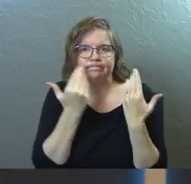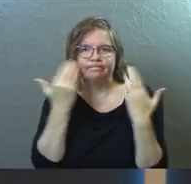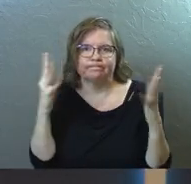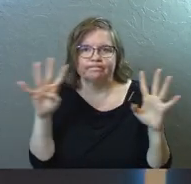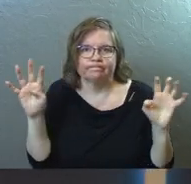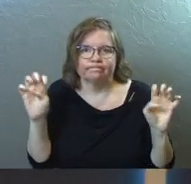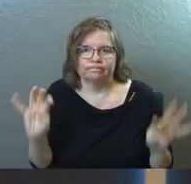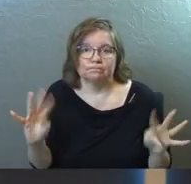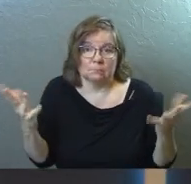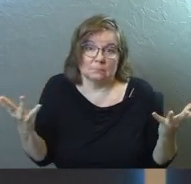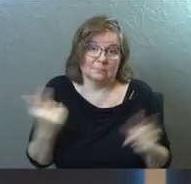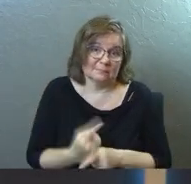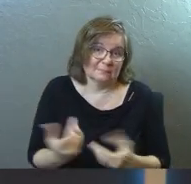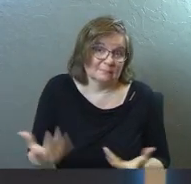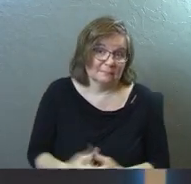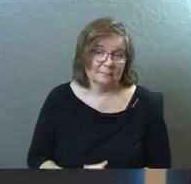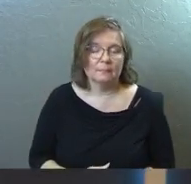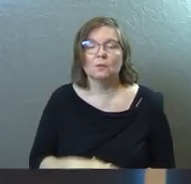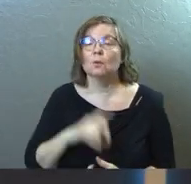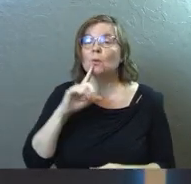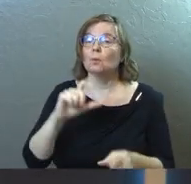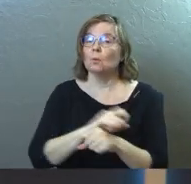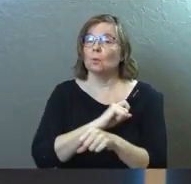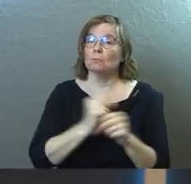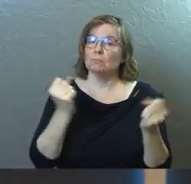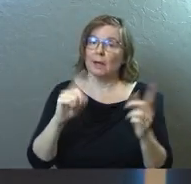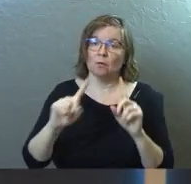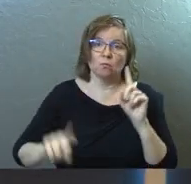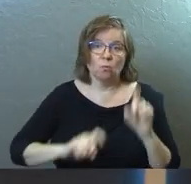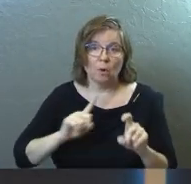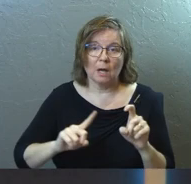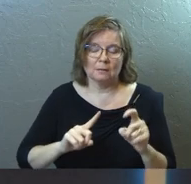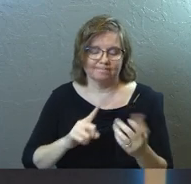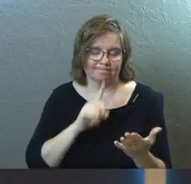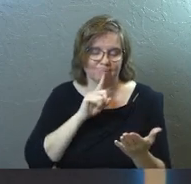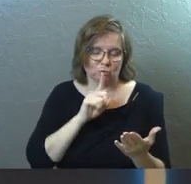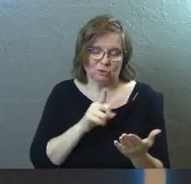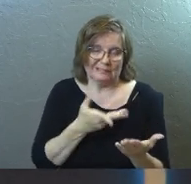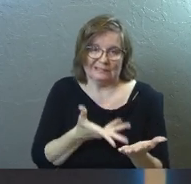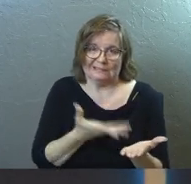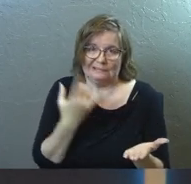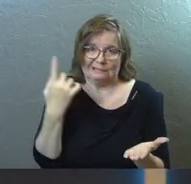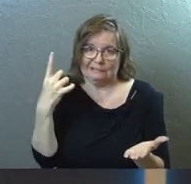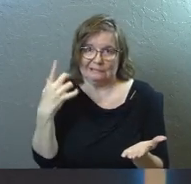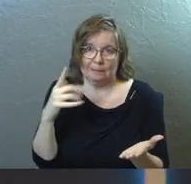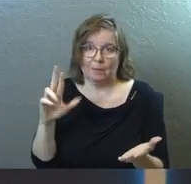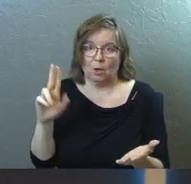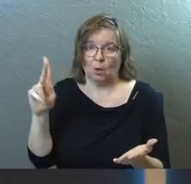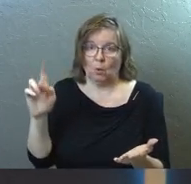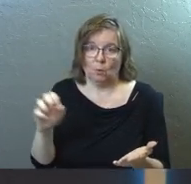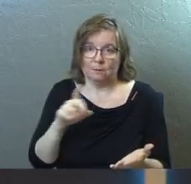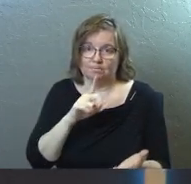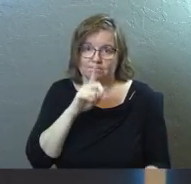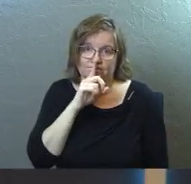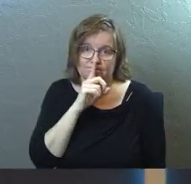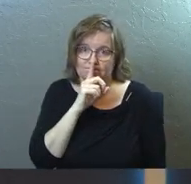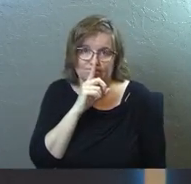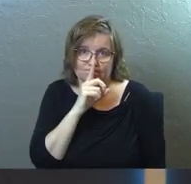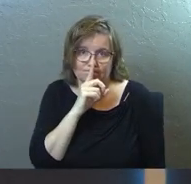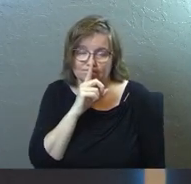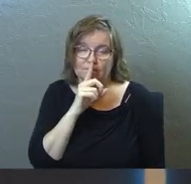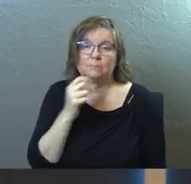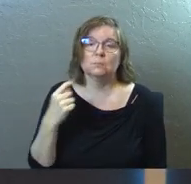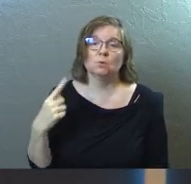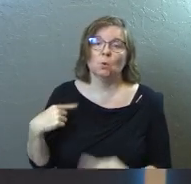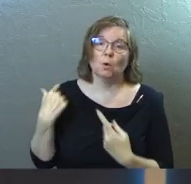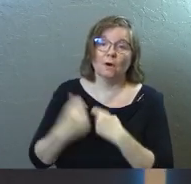that we would like, right? And so the reality is there's lots of questions that are left unanswered by Luke in this passage. And so over